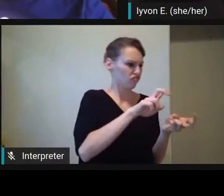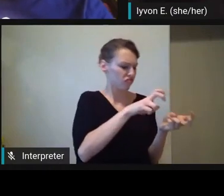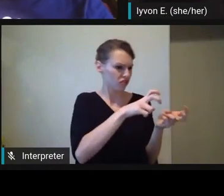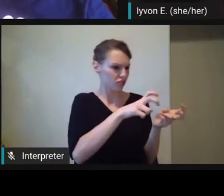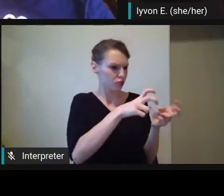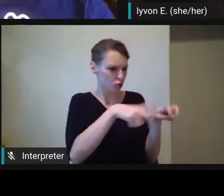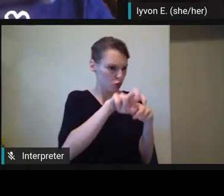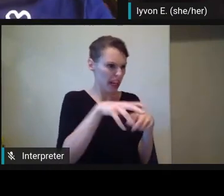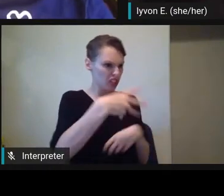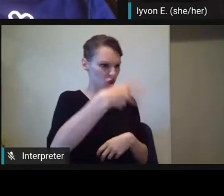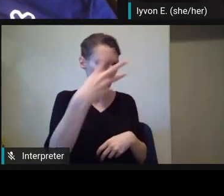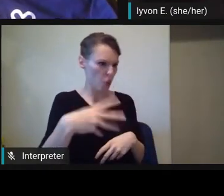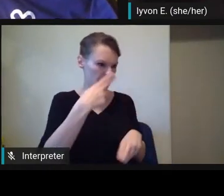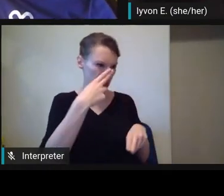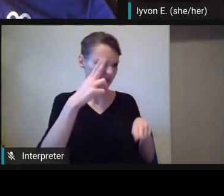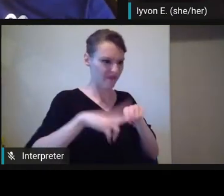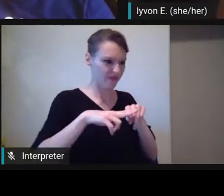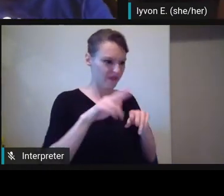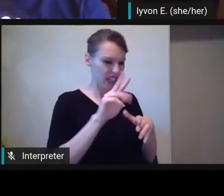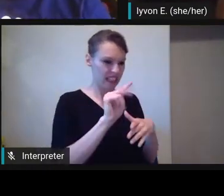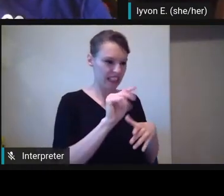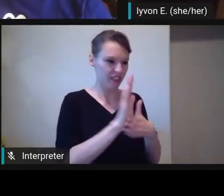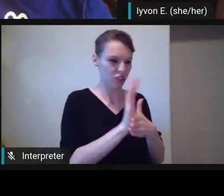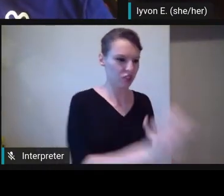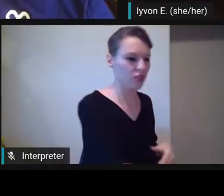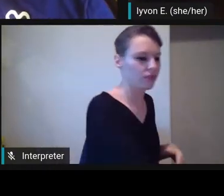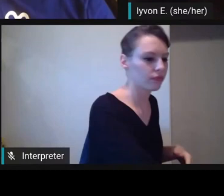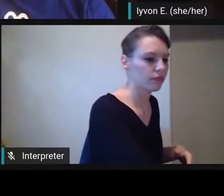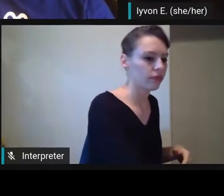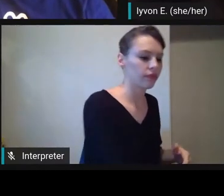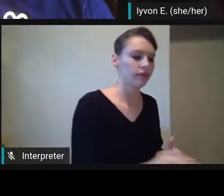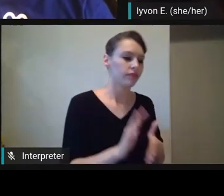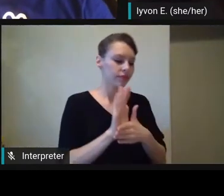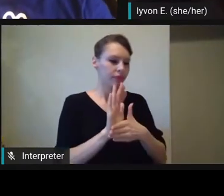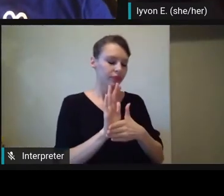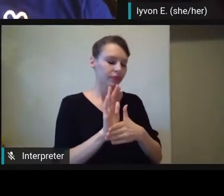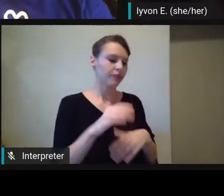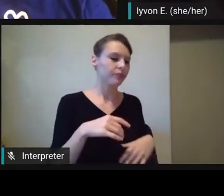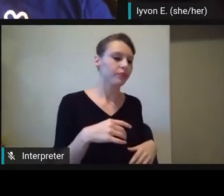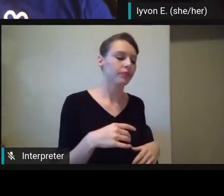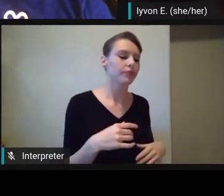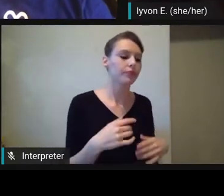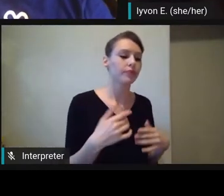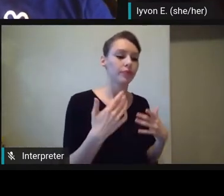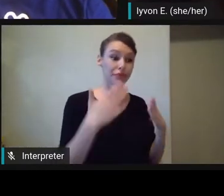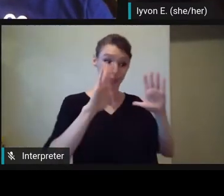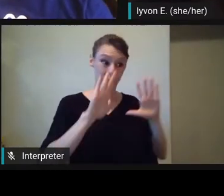comedies. And I got some people to work on those things with me. And what was great was, you